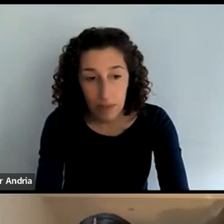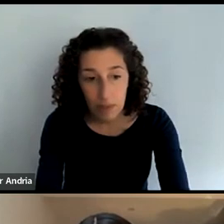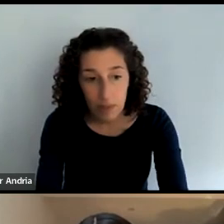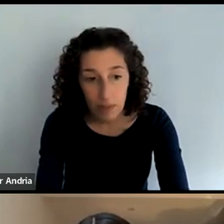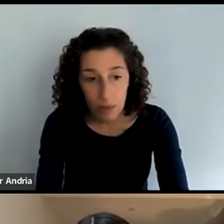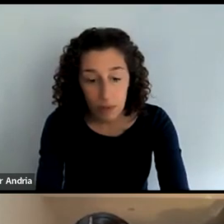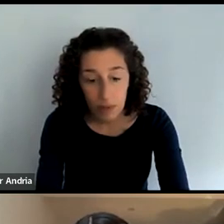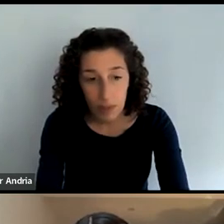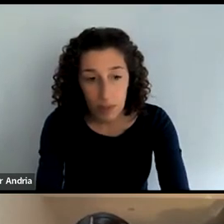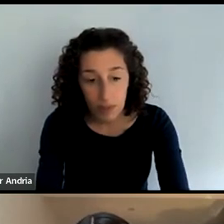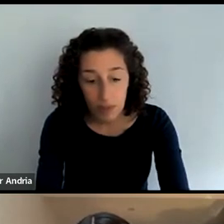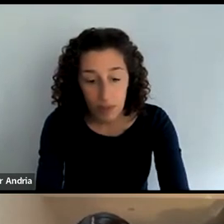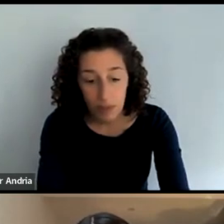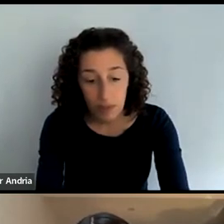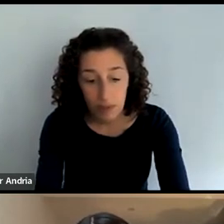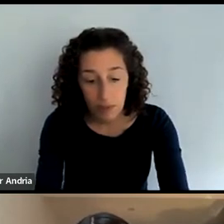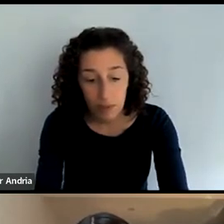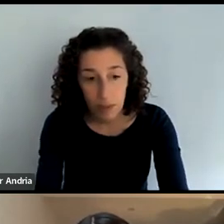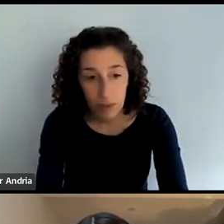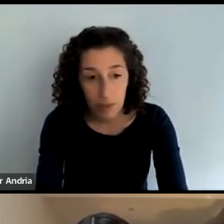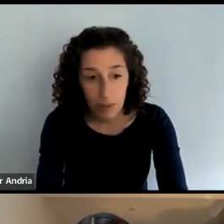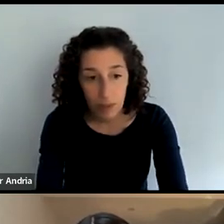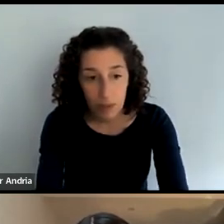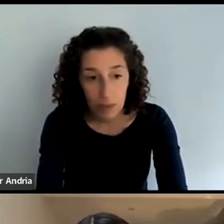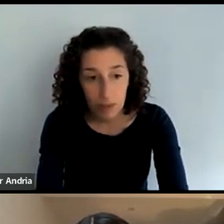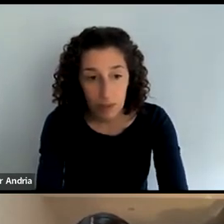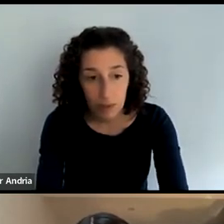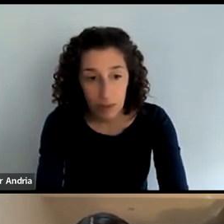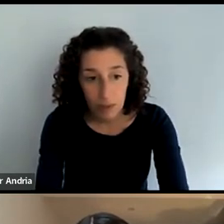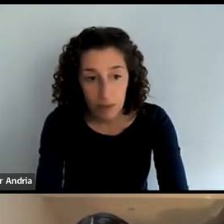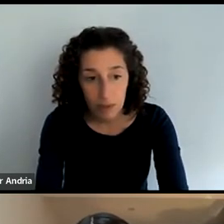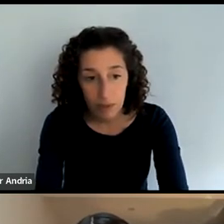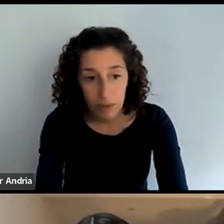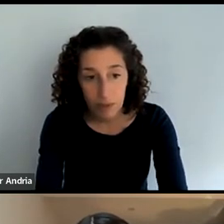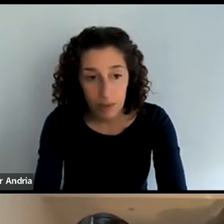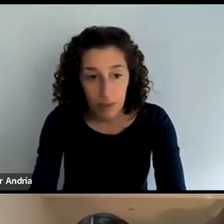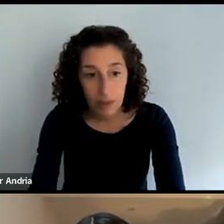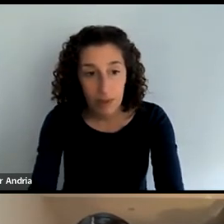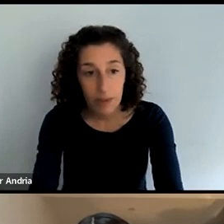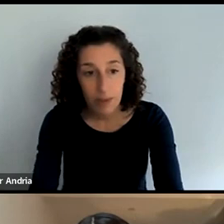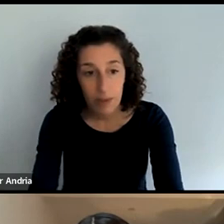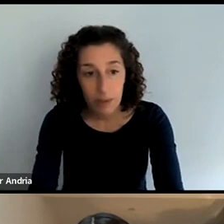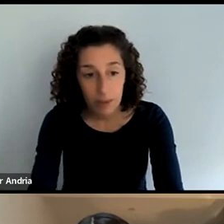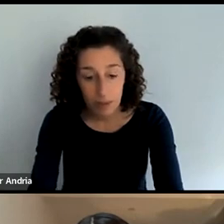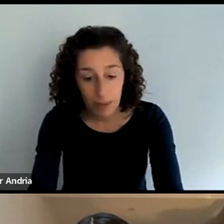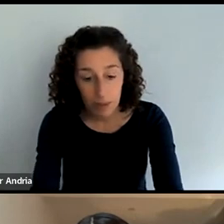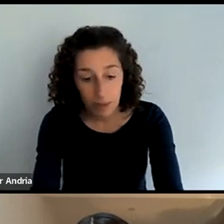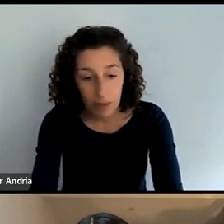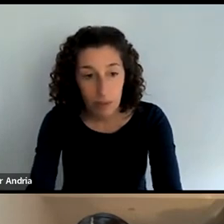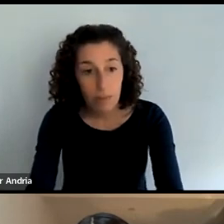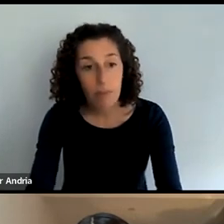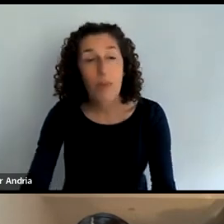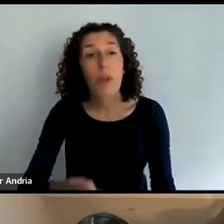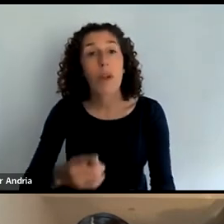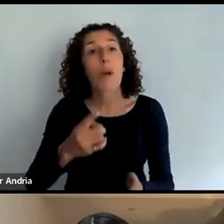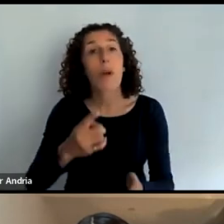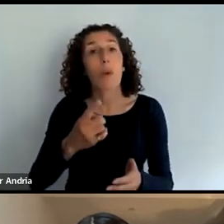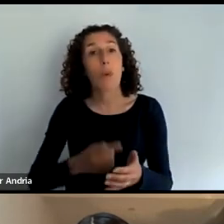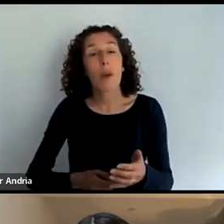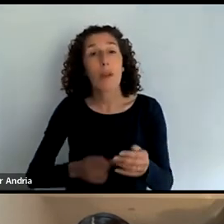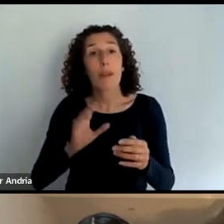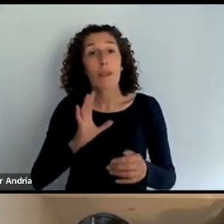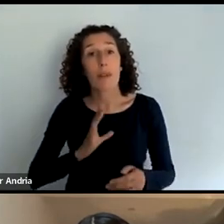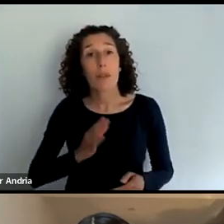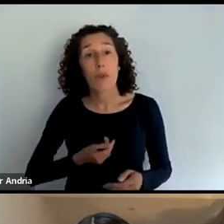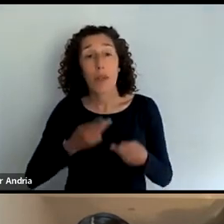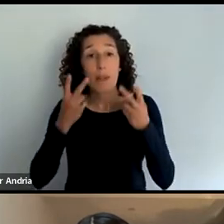being visible is important to, and is it important to you? And do you think it is important? And I guess if it is, why